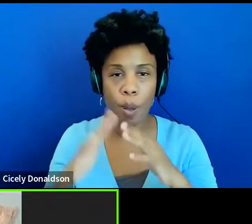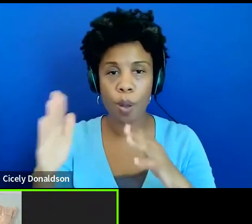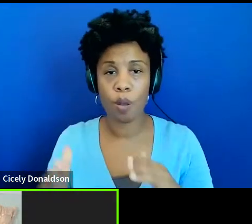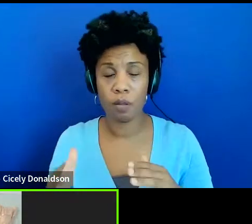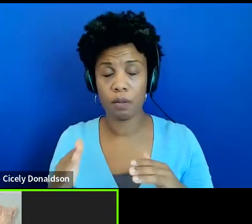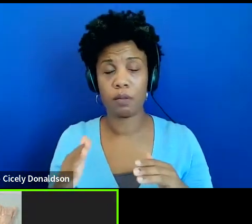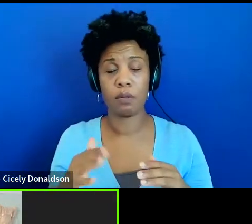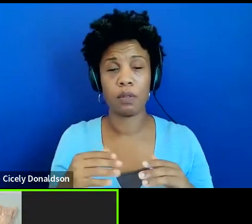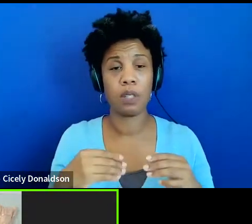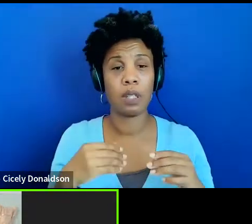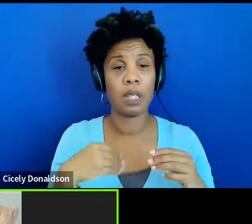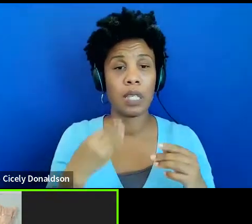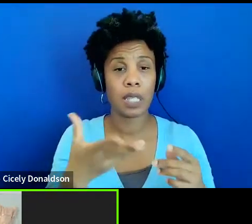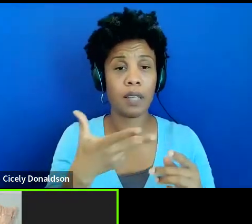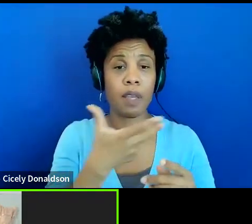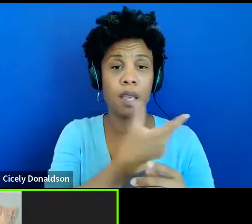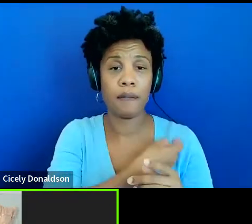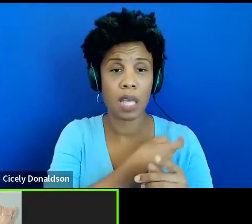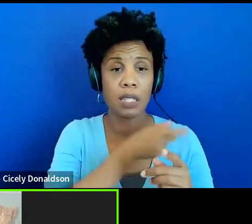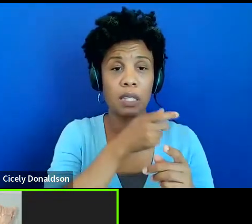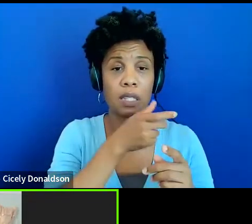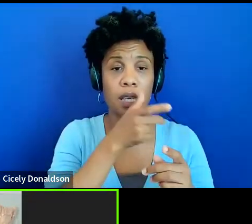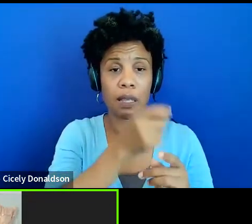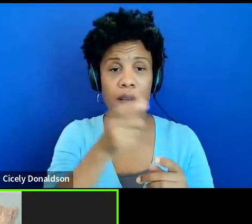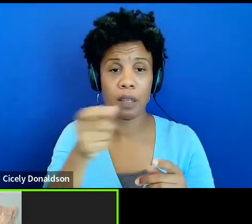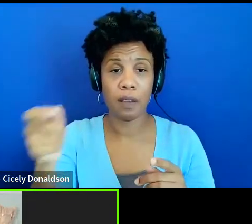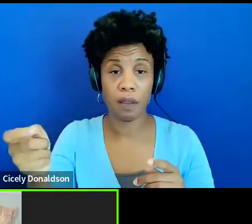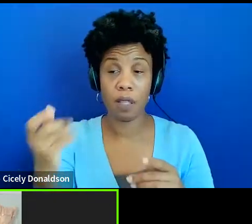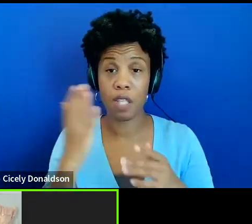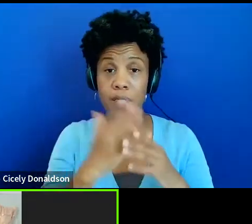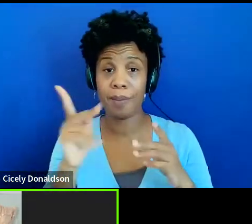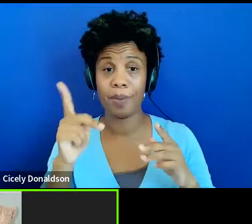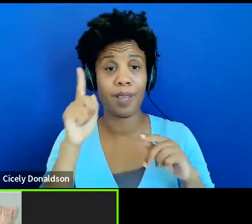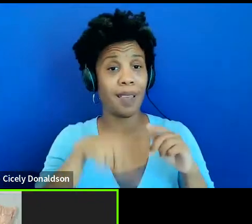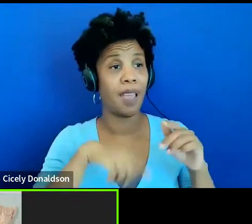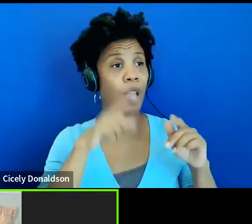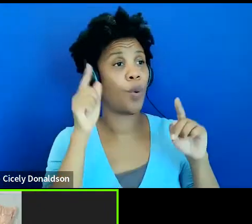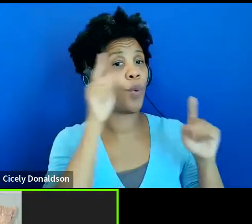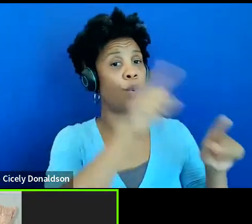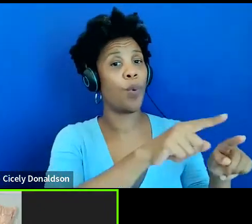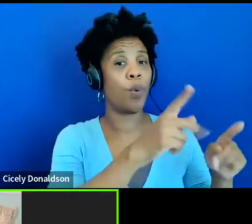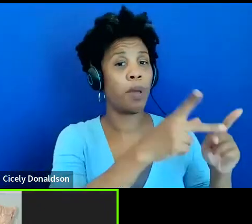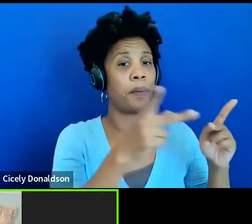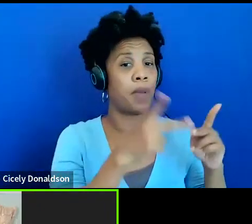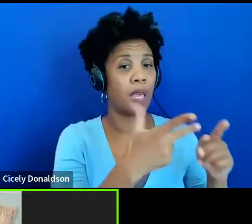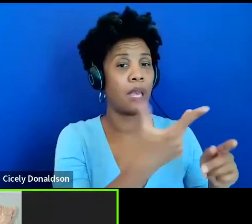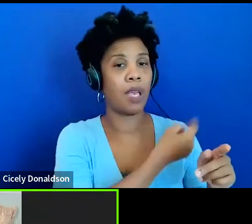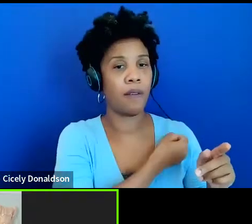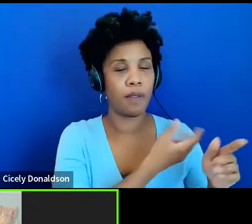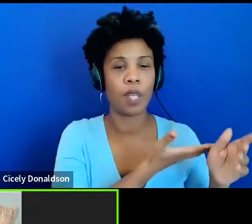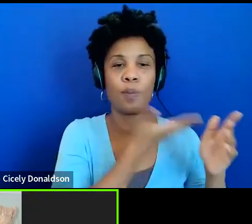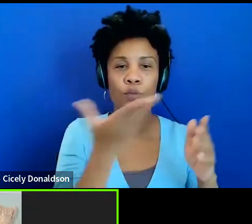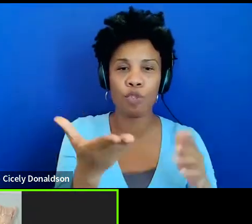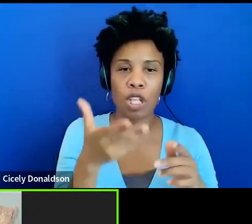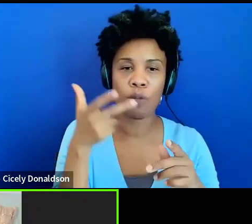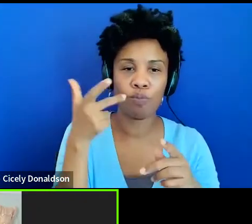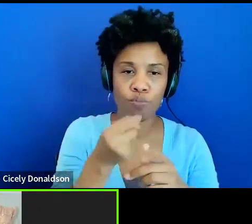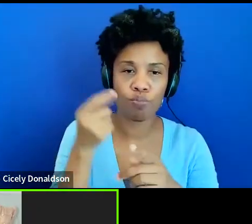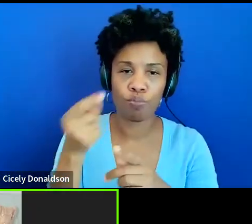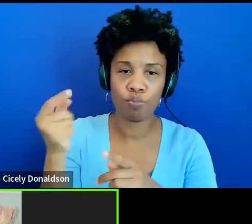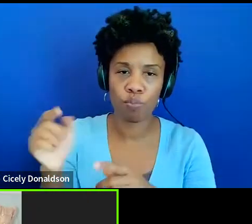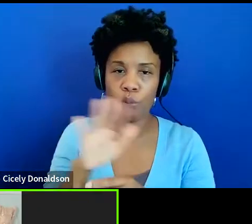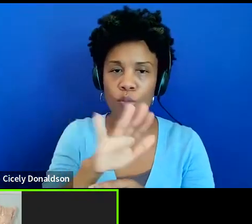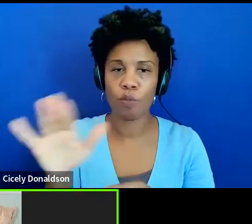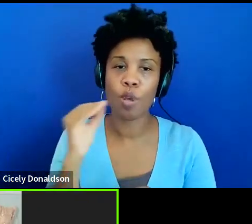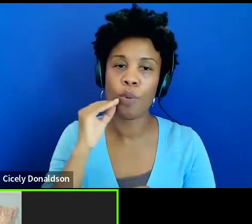their vaccine, the vaccines were taken to them. And so they were unable to access the clinics,